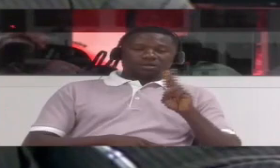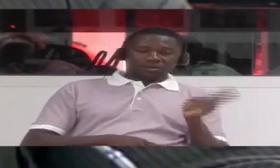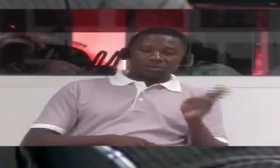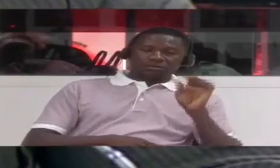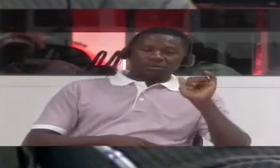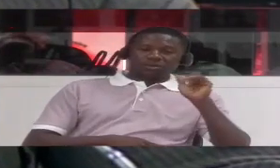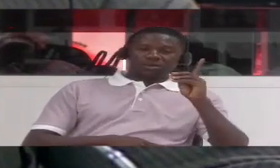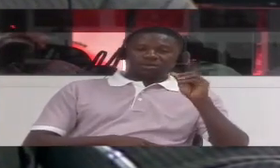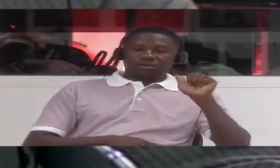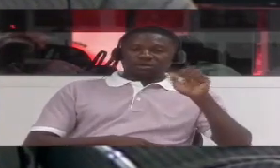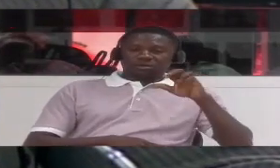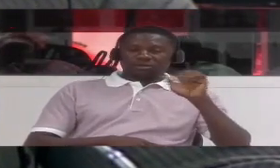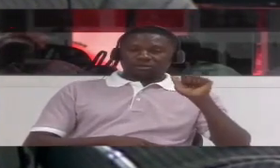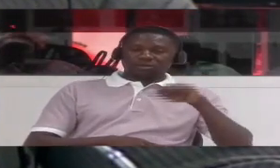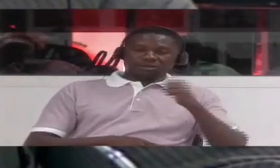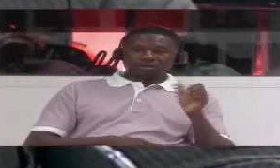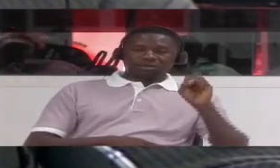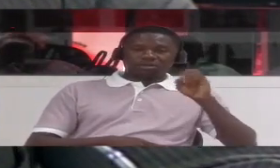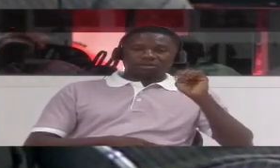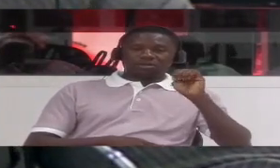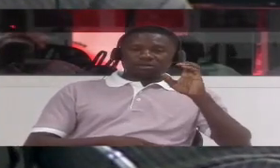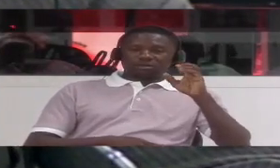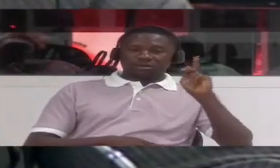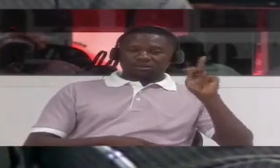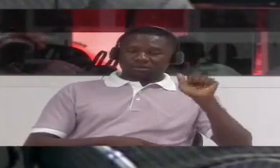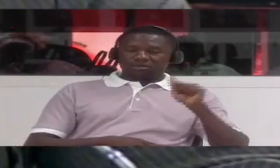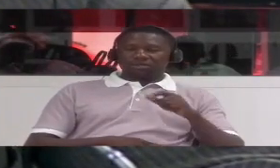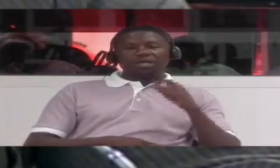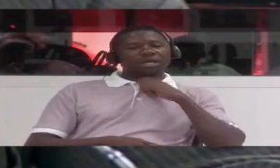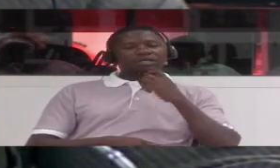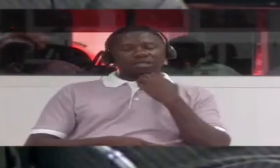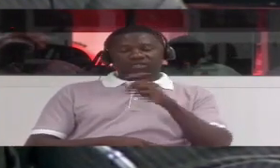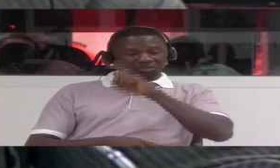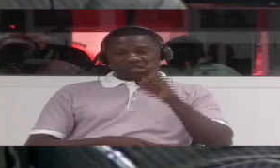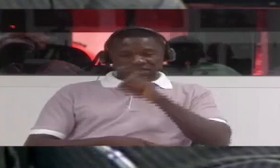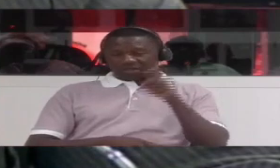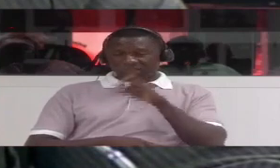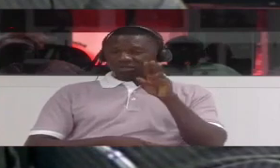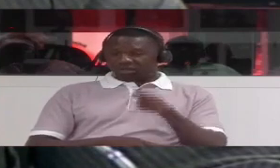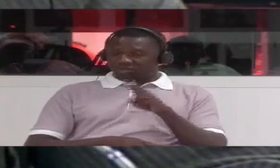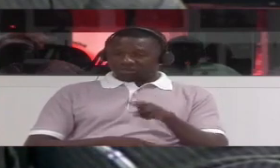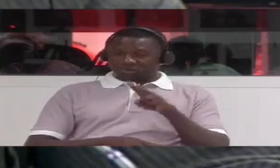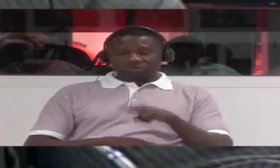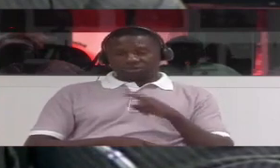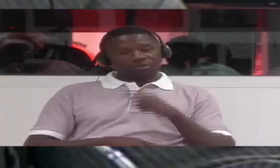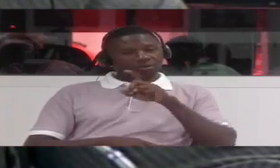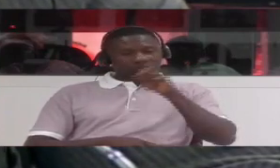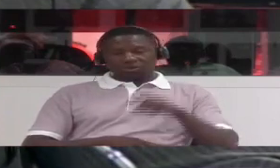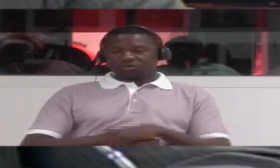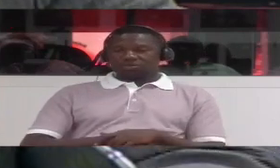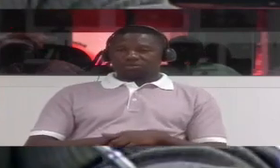questions. Was it in the same room as the previous? Yes, the same room. Do you recall where that room was